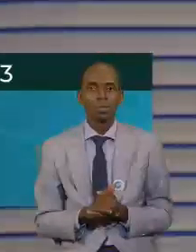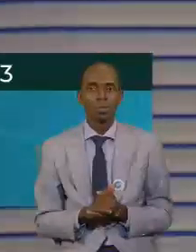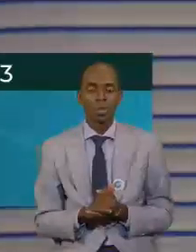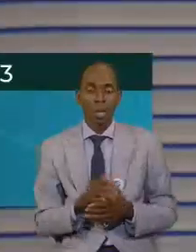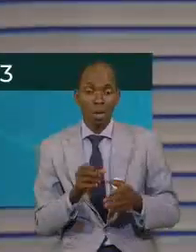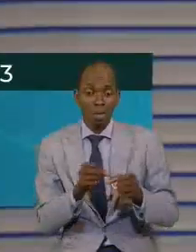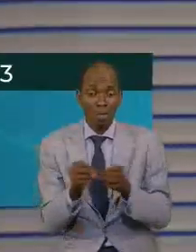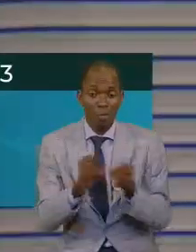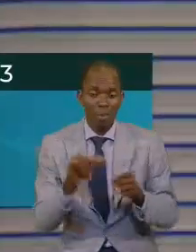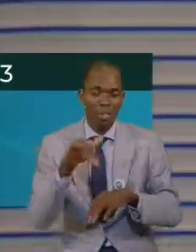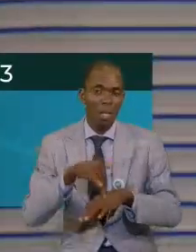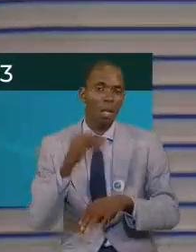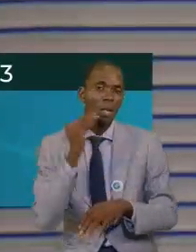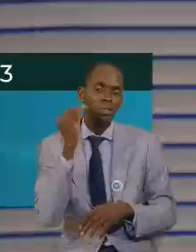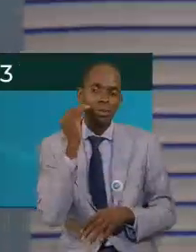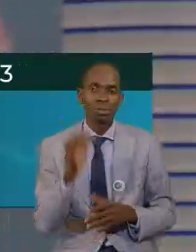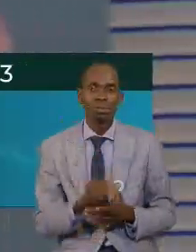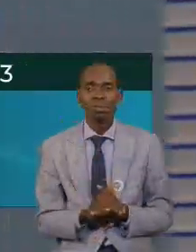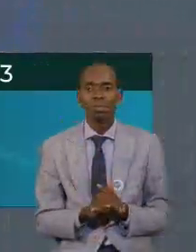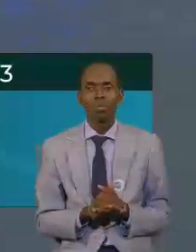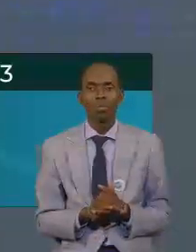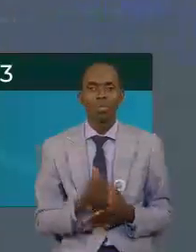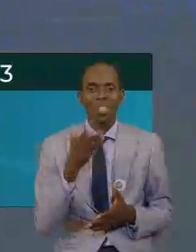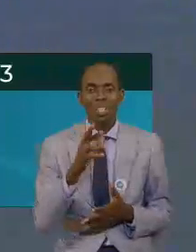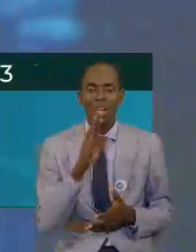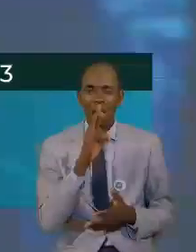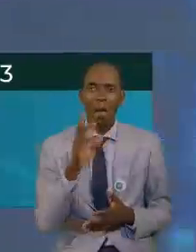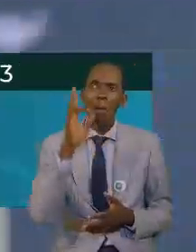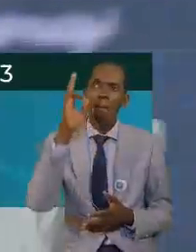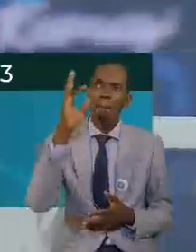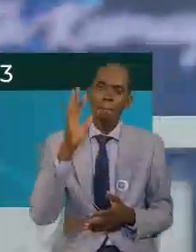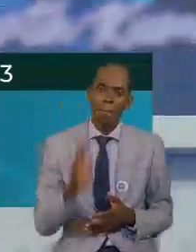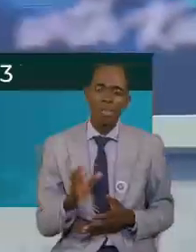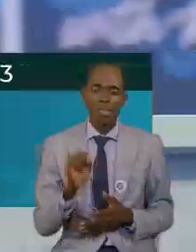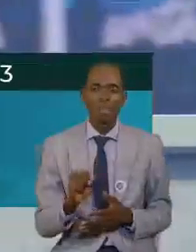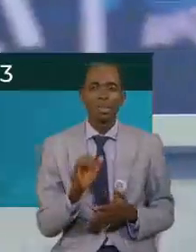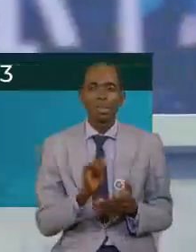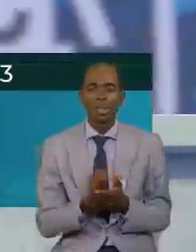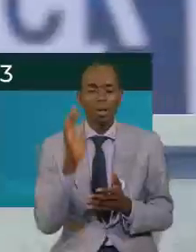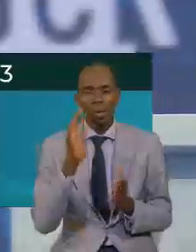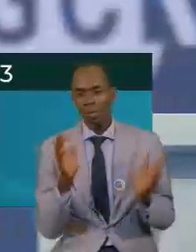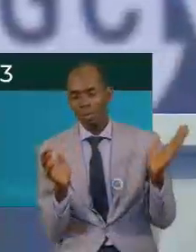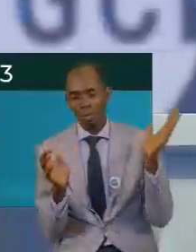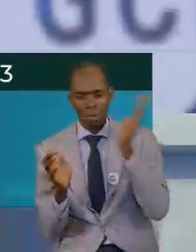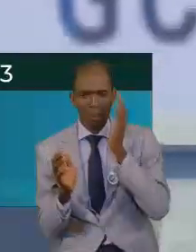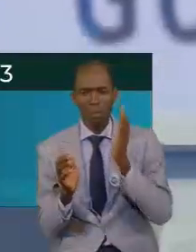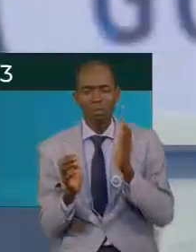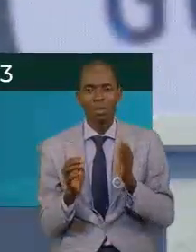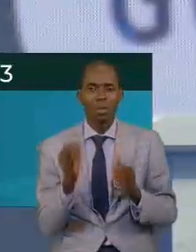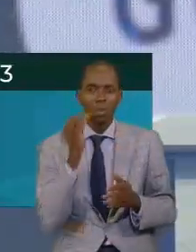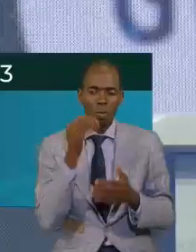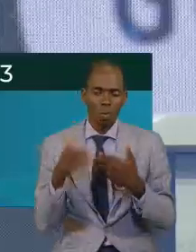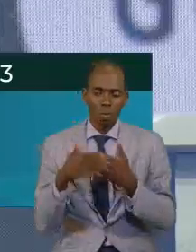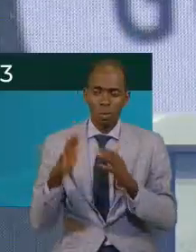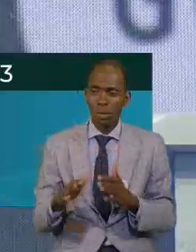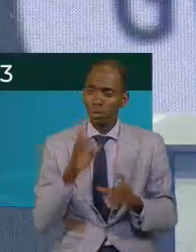Fighting at home. There are pastors that will slap a member of the church. What did you say that? You say that to me, I am